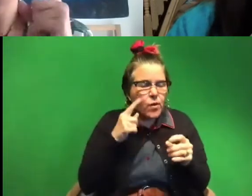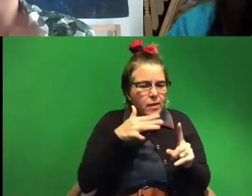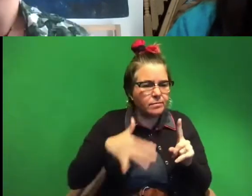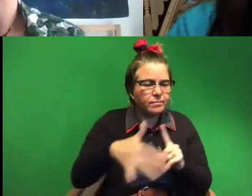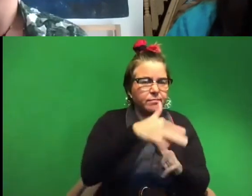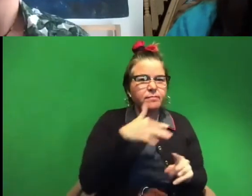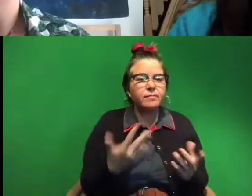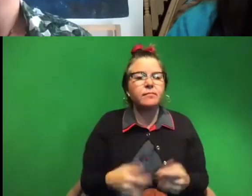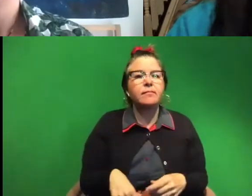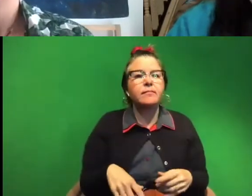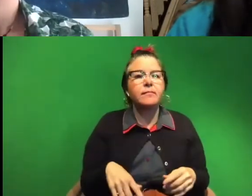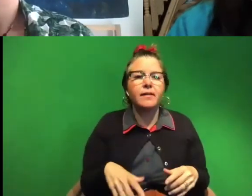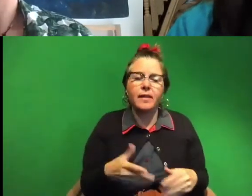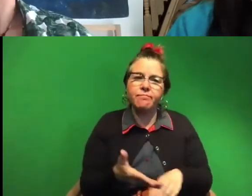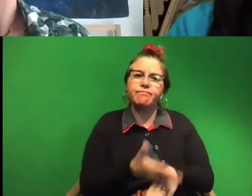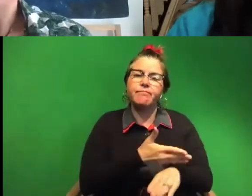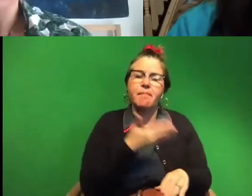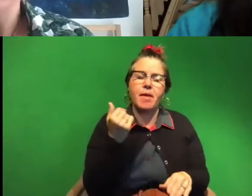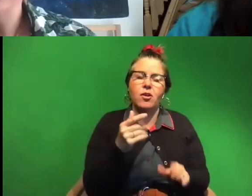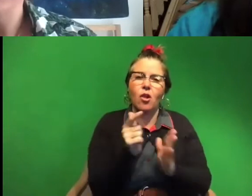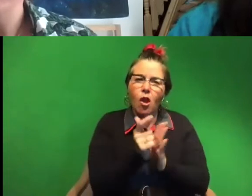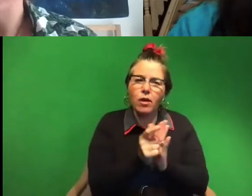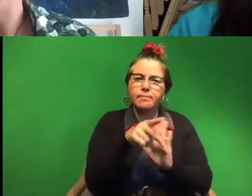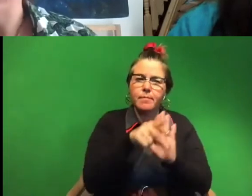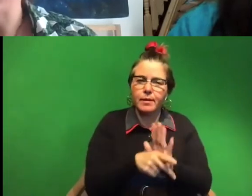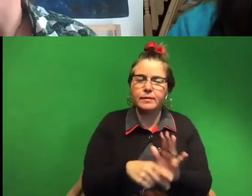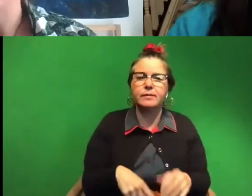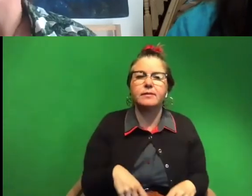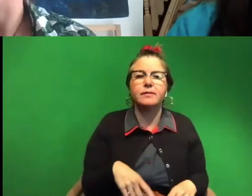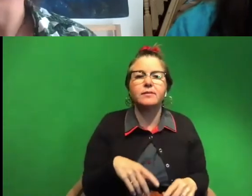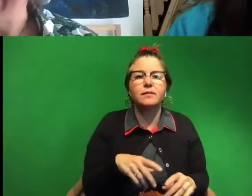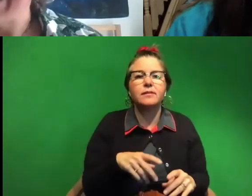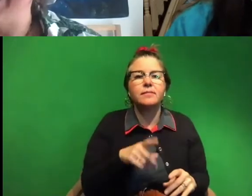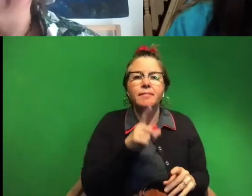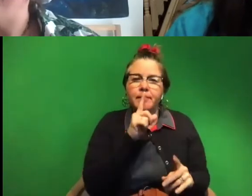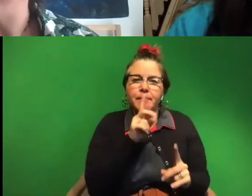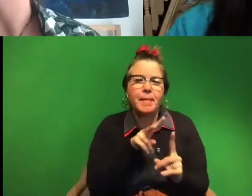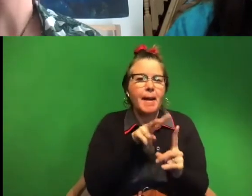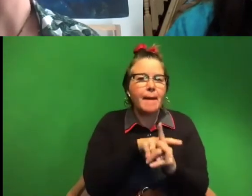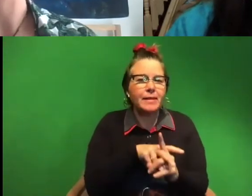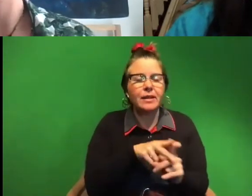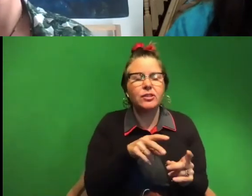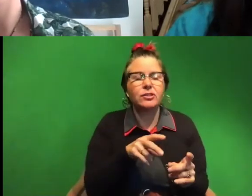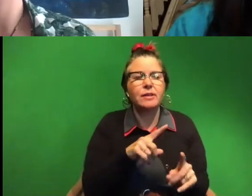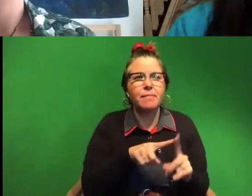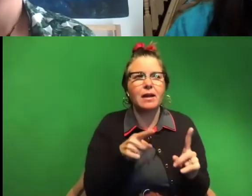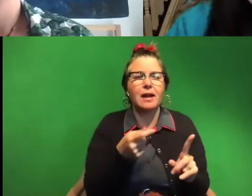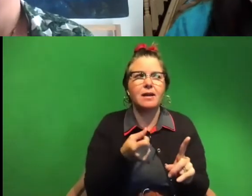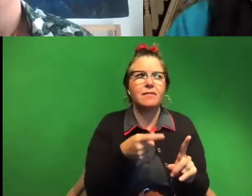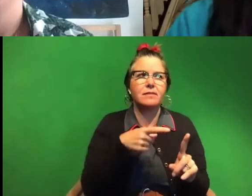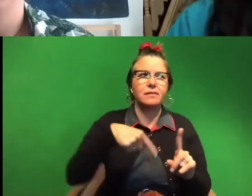That way we can have better policy. I know it's not necessarily an application, but in a roundabout way, it